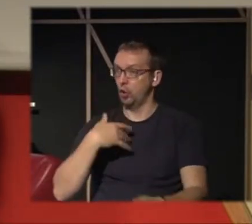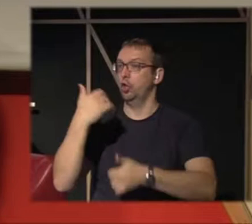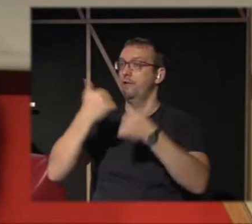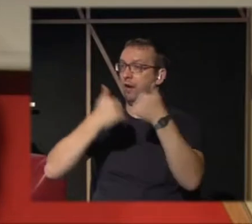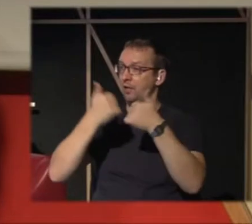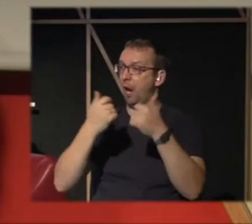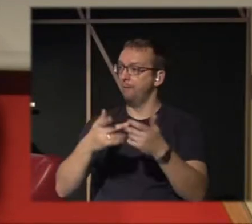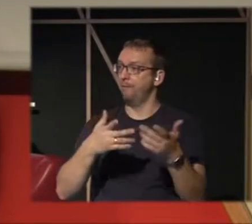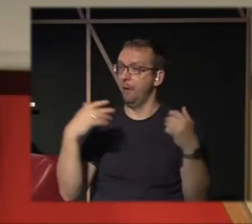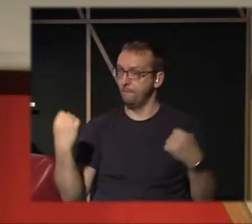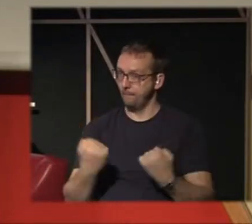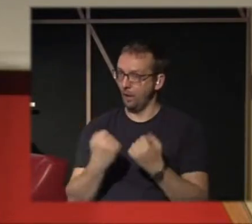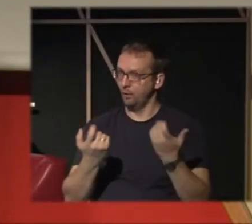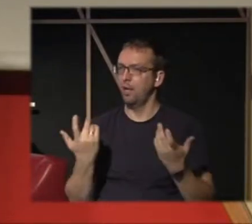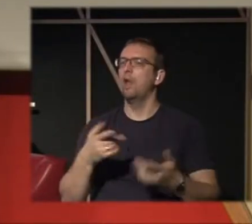place.